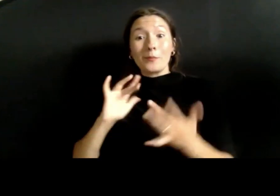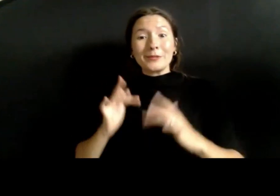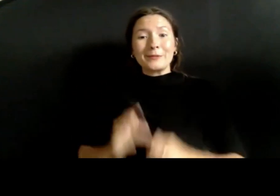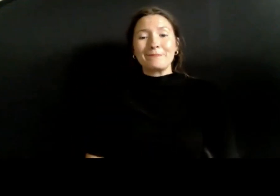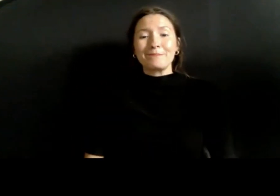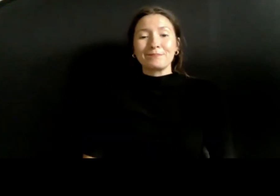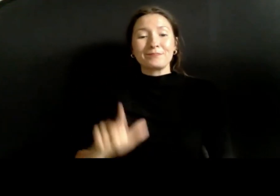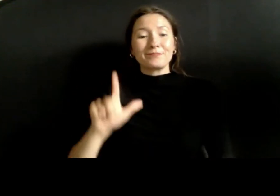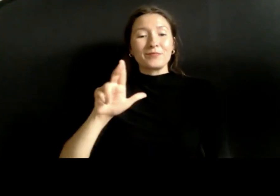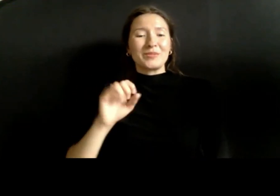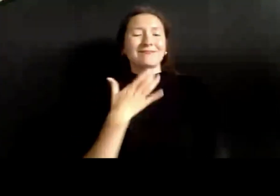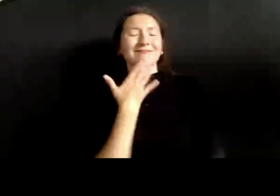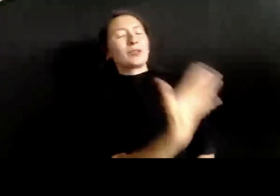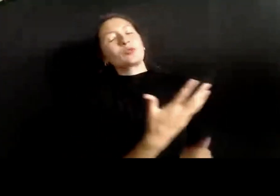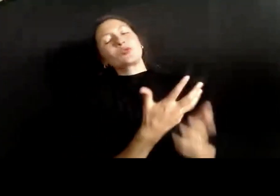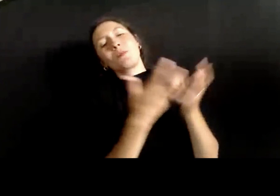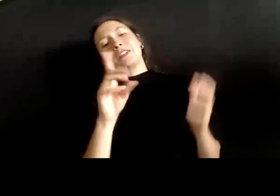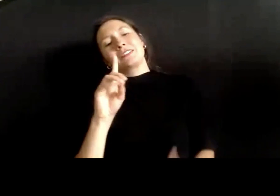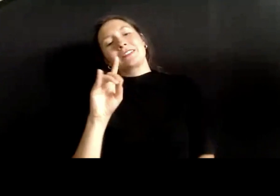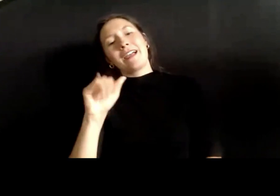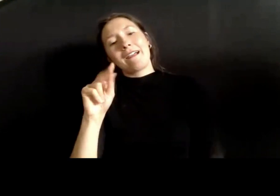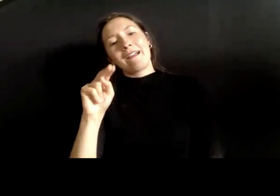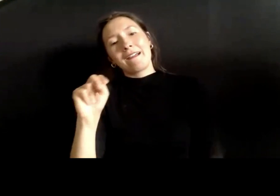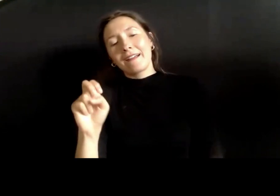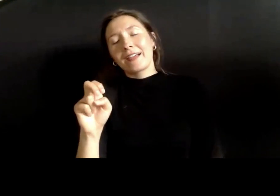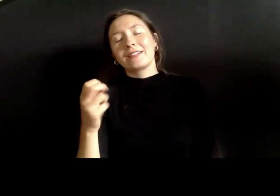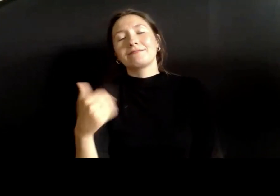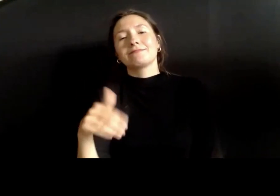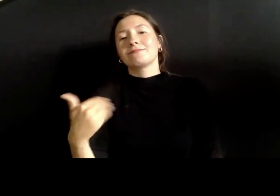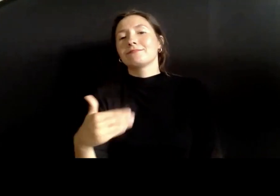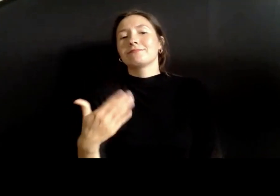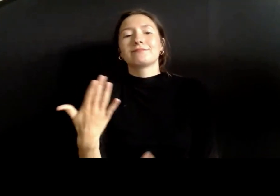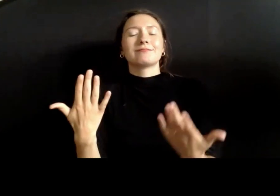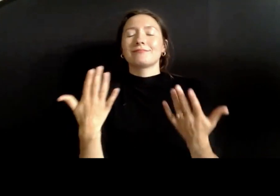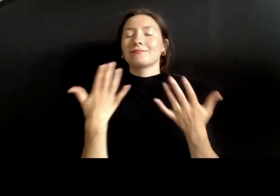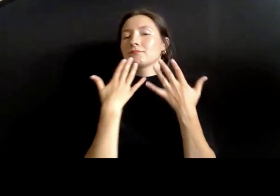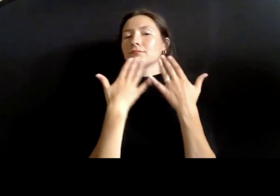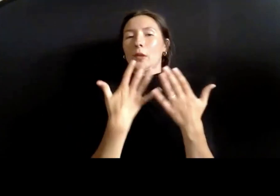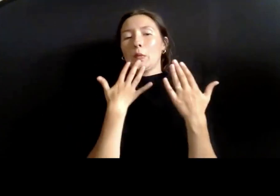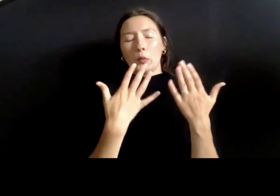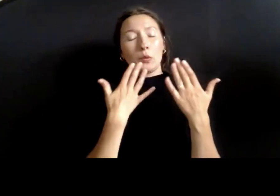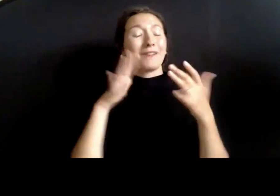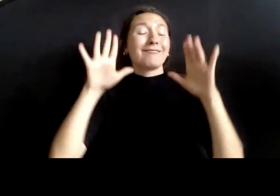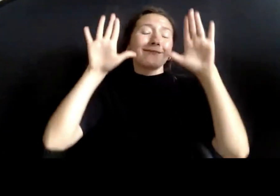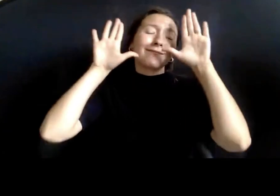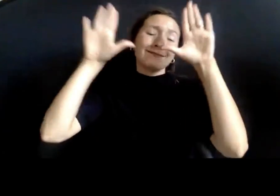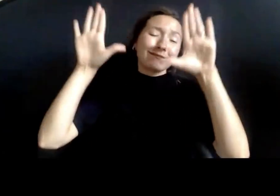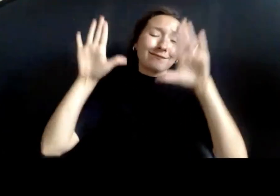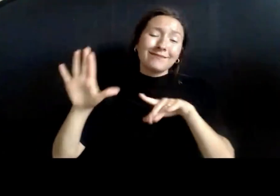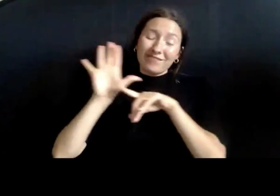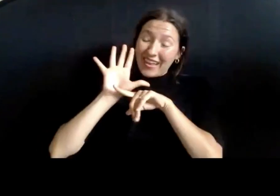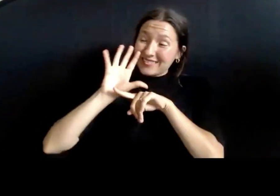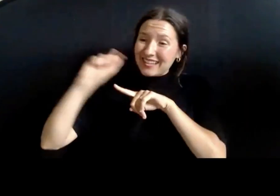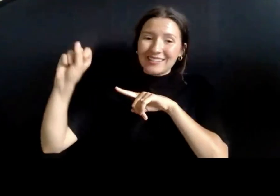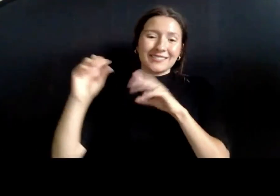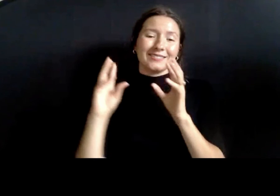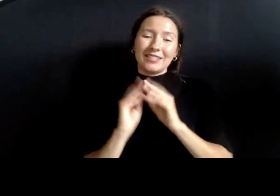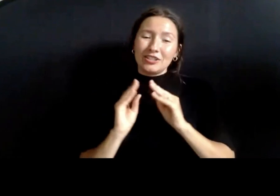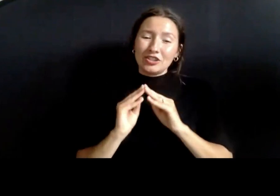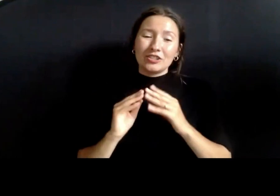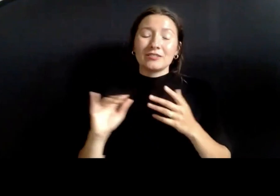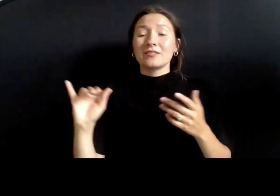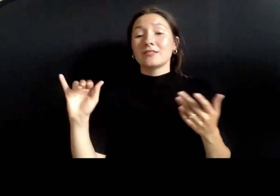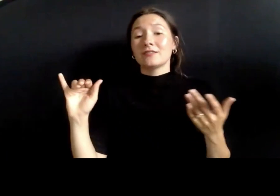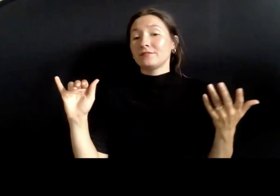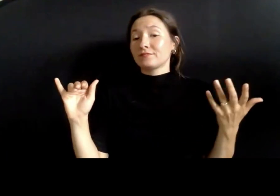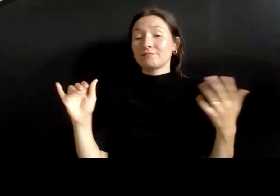today. Fantastic session, and of course, lots of stuff happening in the chat area. So far, you guys, we're